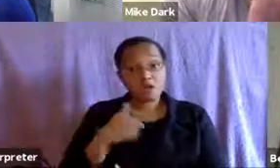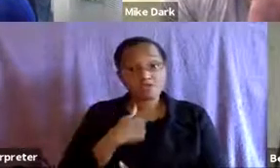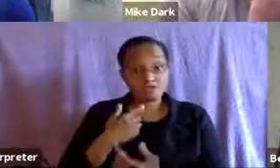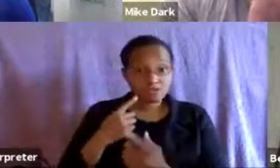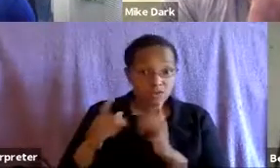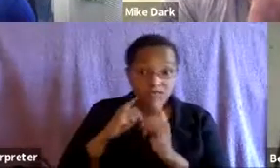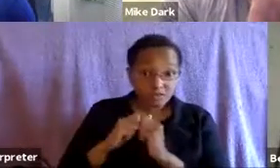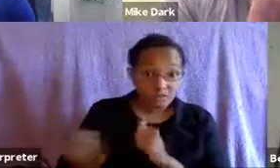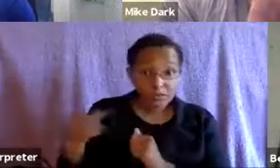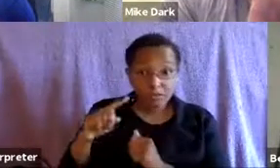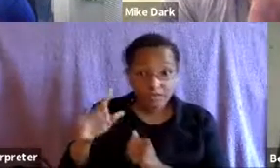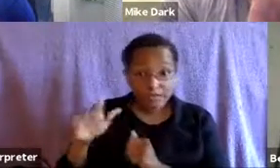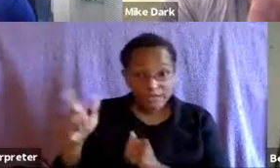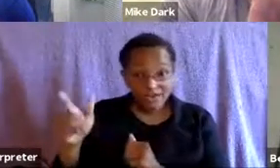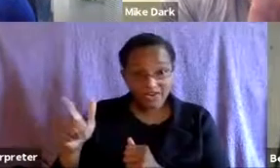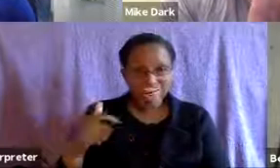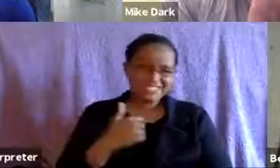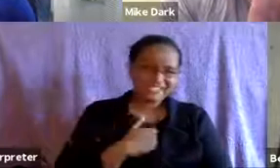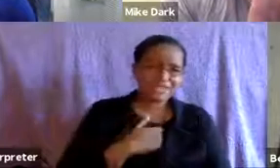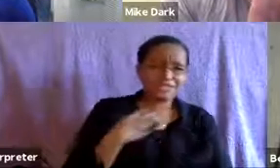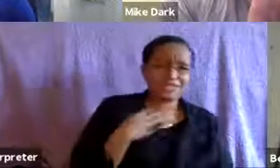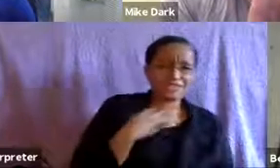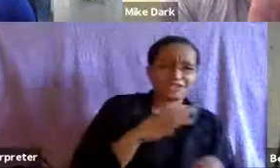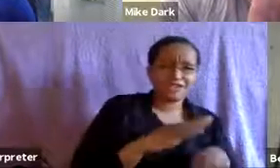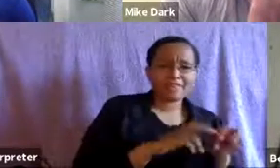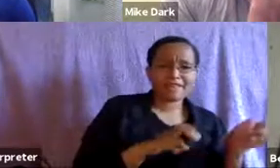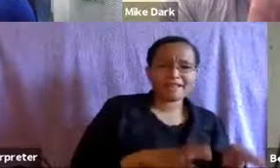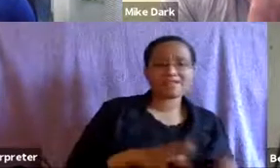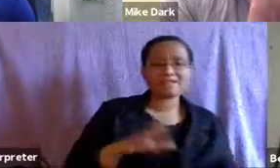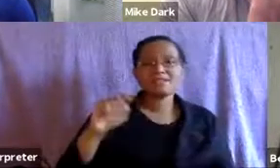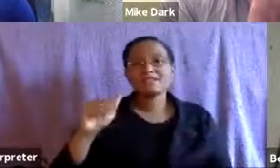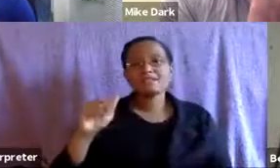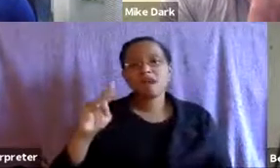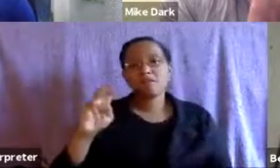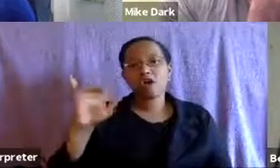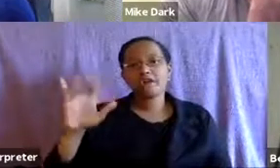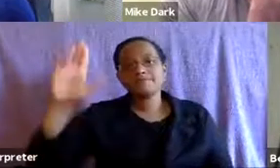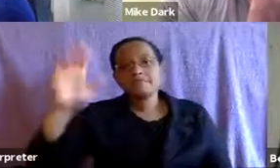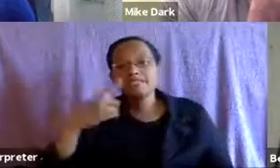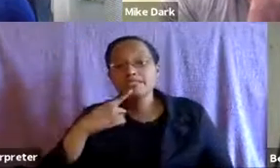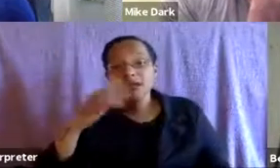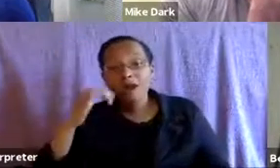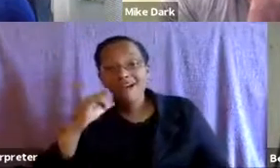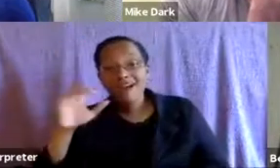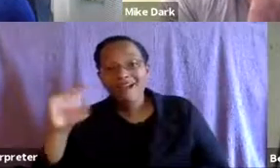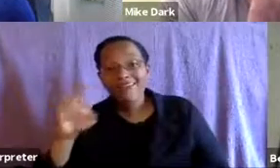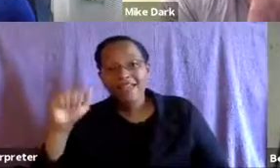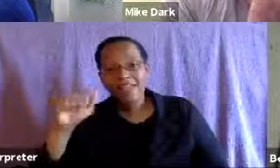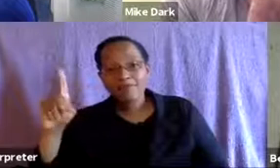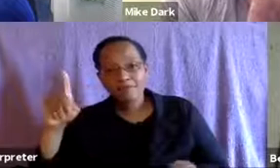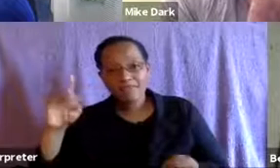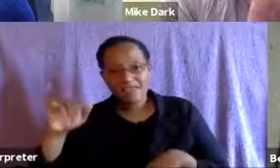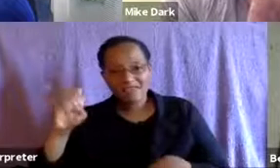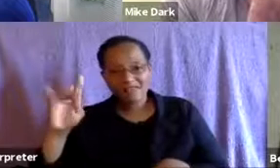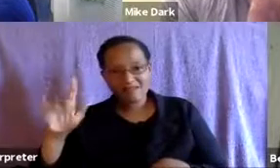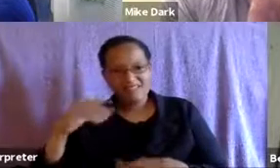steps in, that there is a lack of clarity of who is addressing issues related to quality of life and quality of care. And so I think that what we have learned is, while we may have all